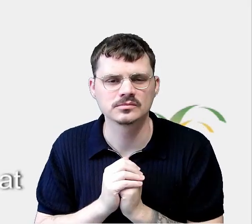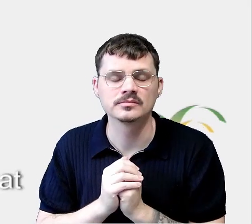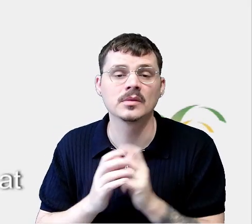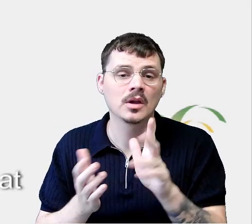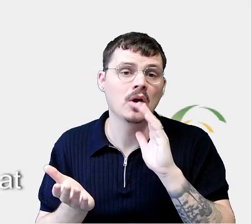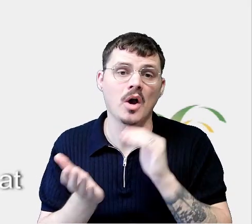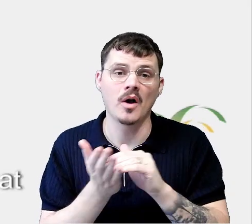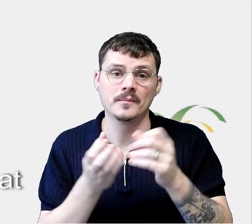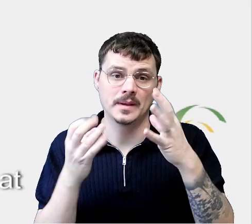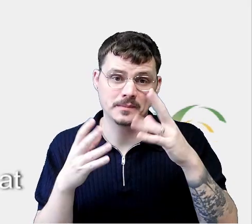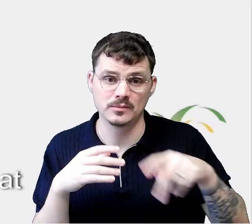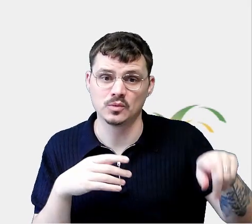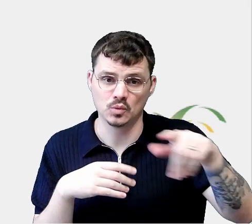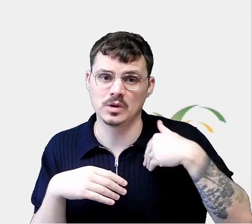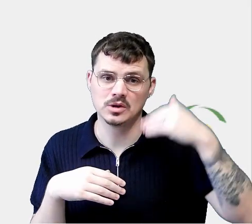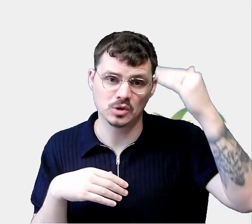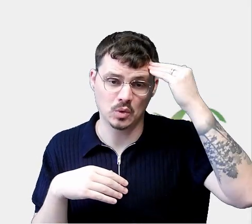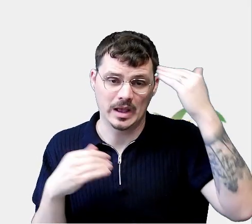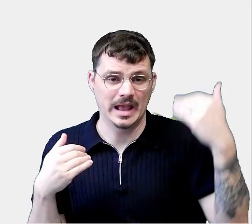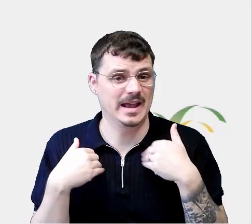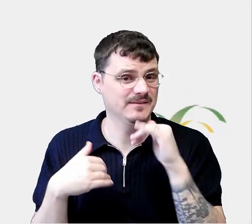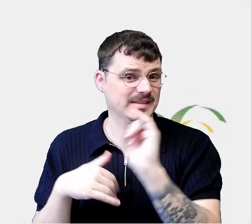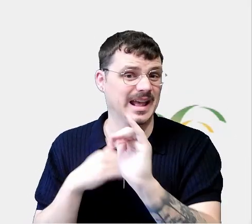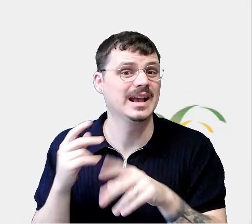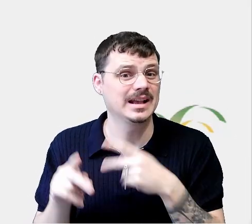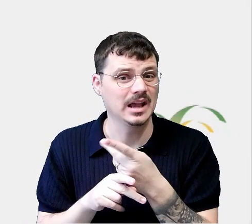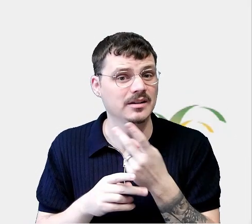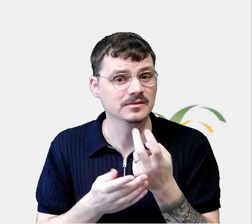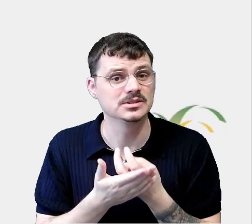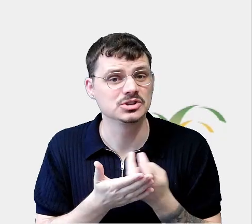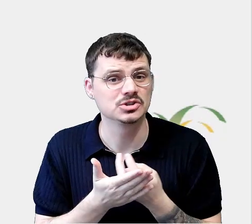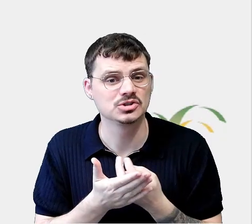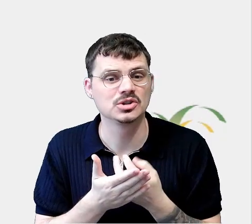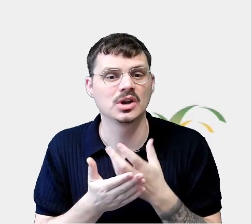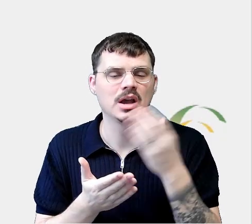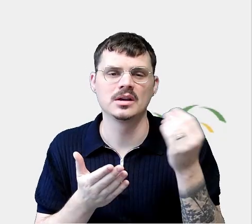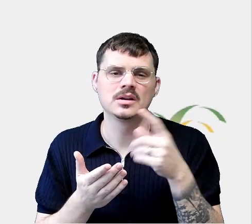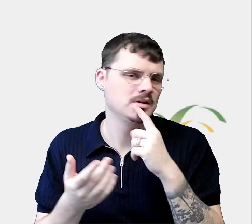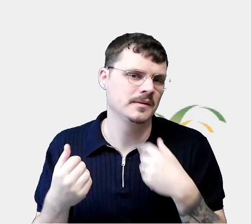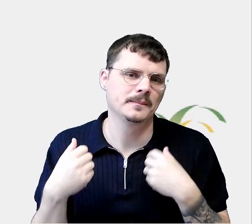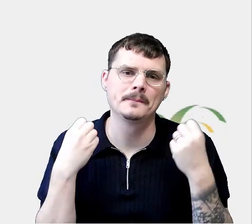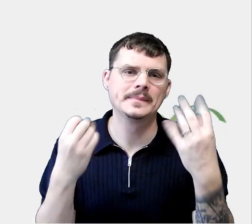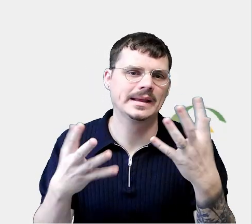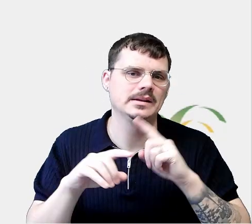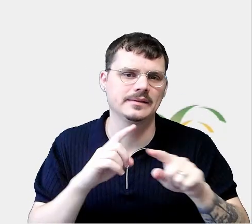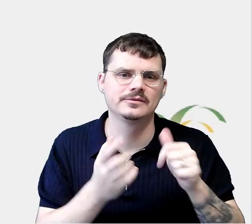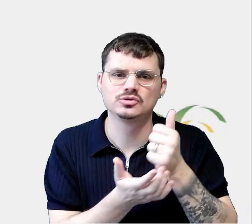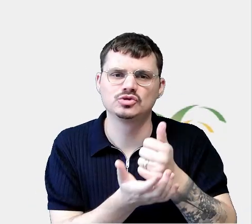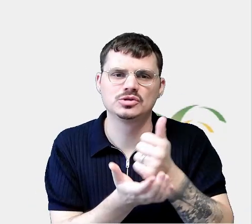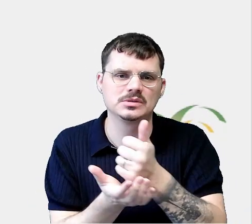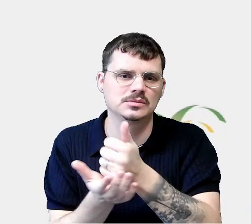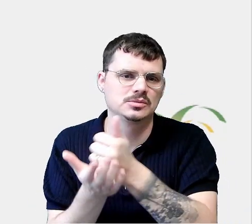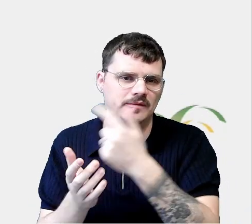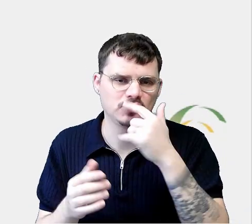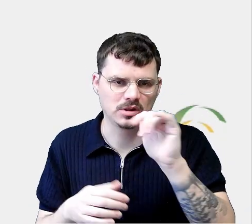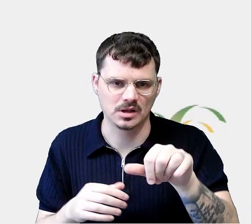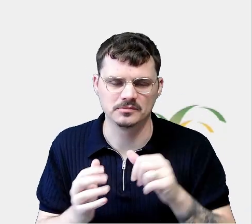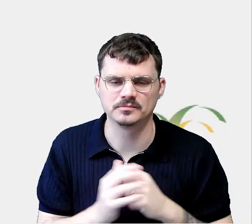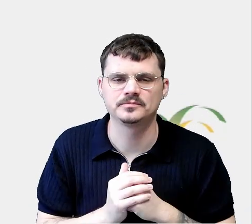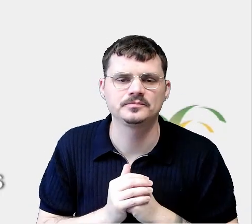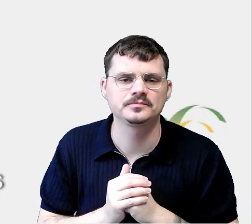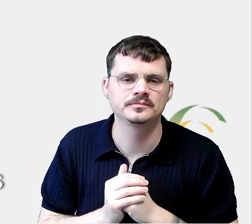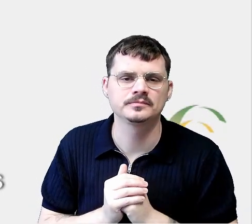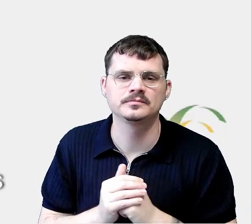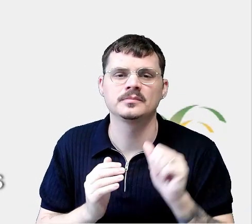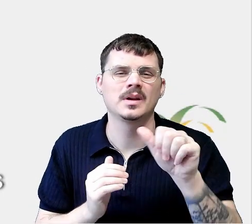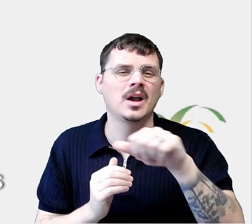Obviously, a lot of people we know have that type of seizure, and there's many treatments. It's pretty straightforward.